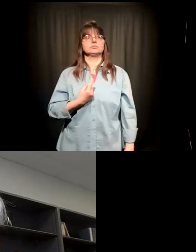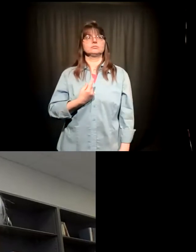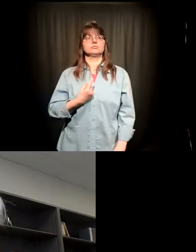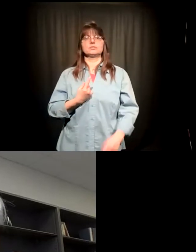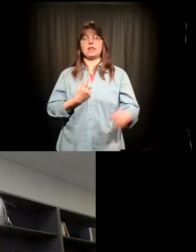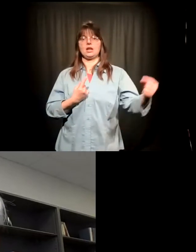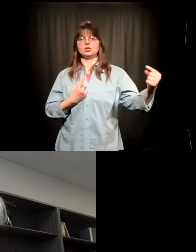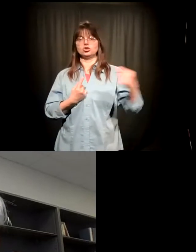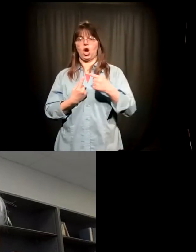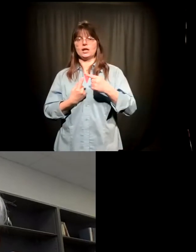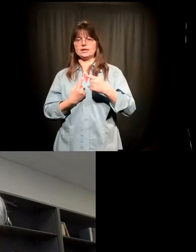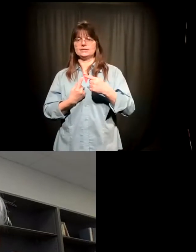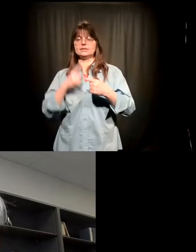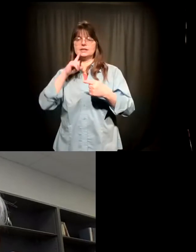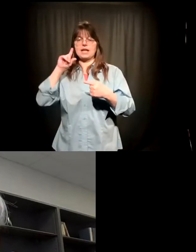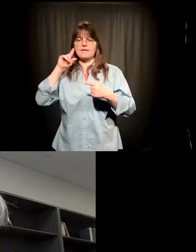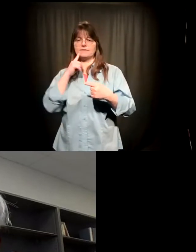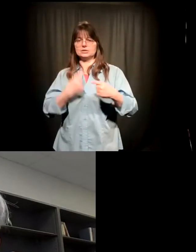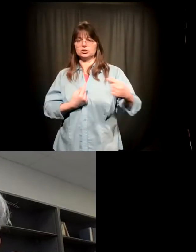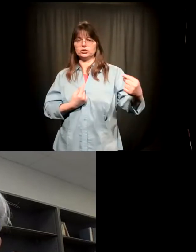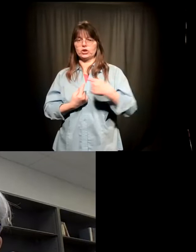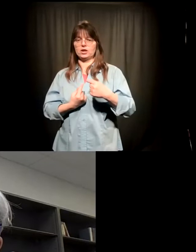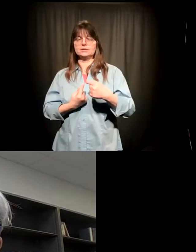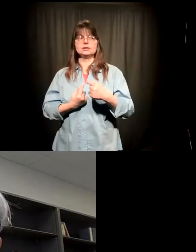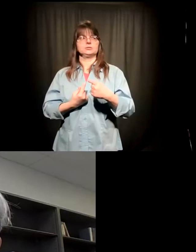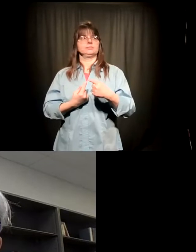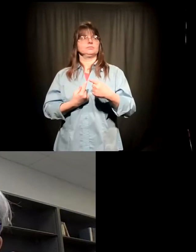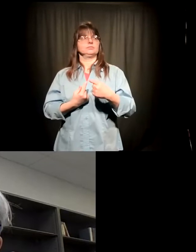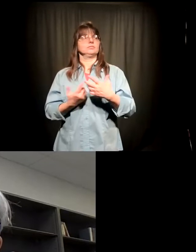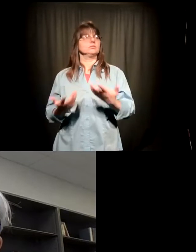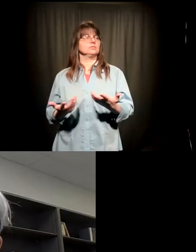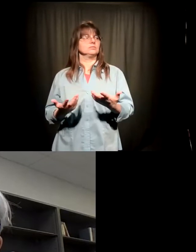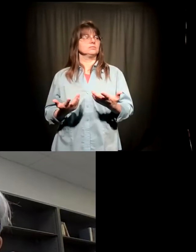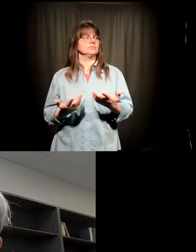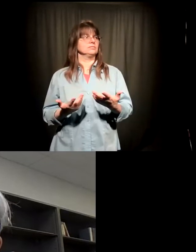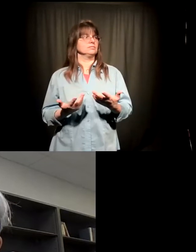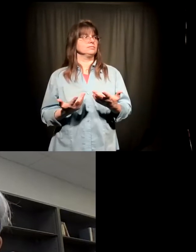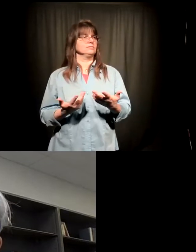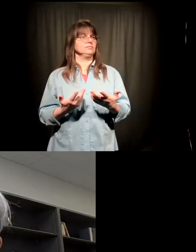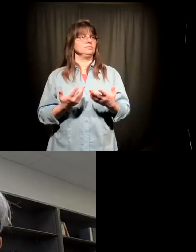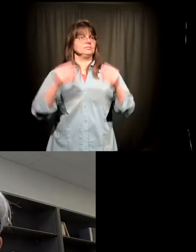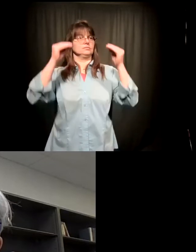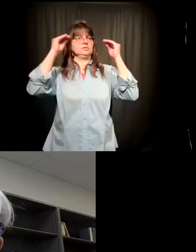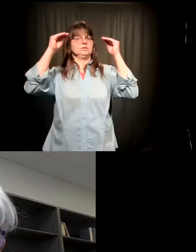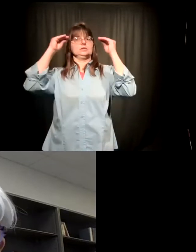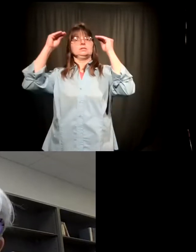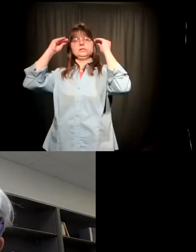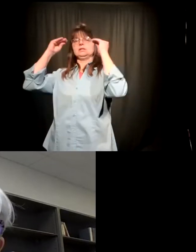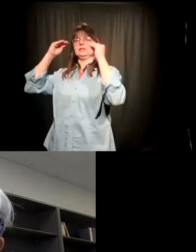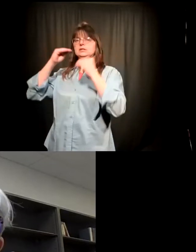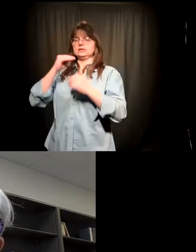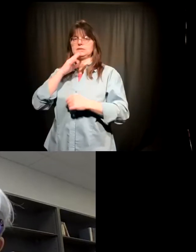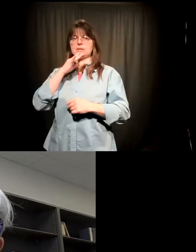targeted in that way. And the idea of them speaking English was very exciting,